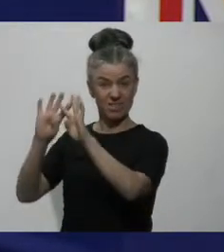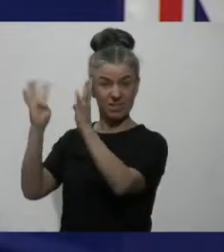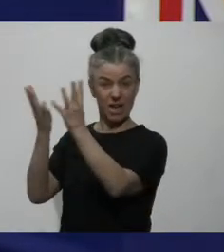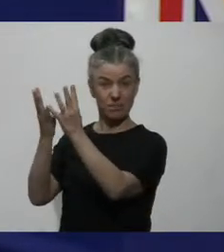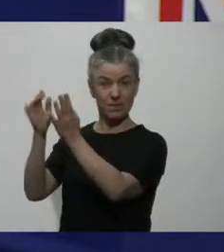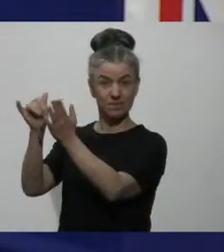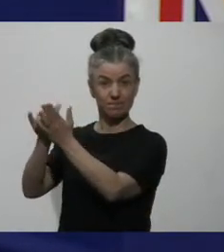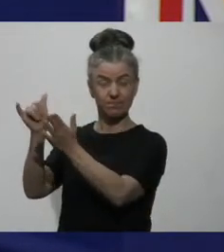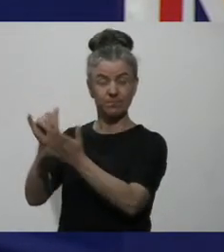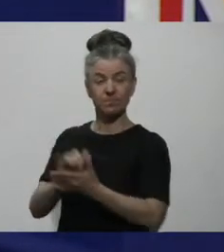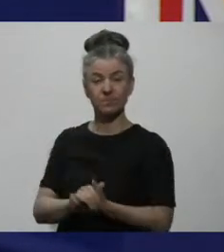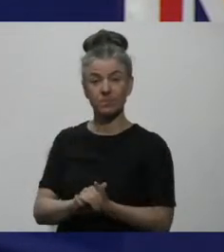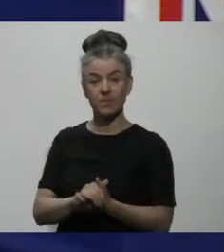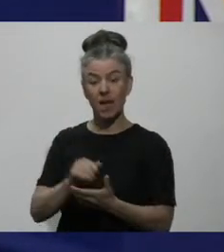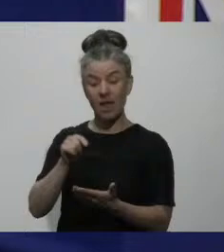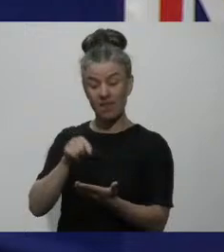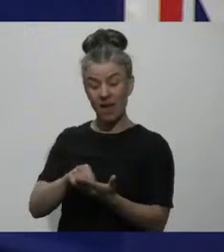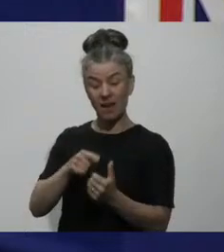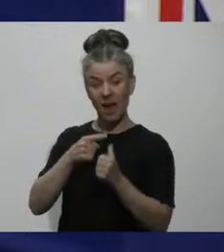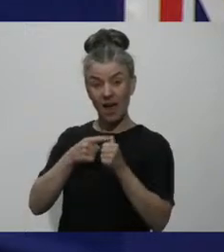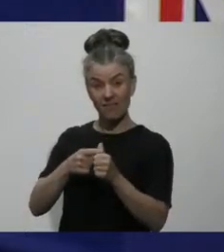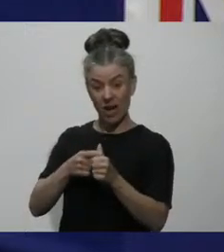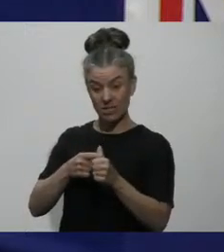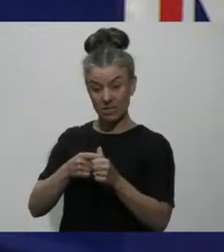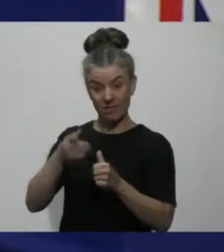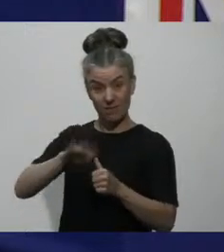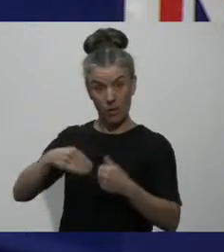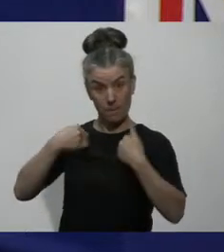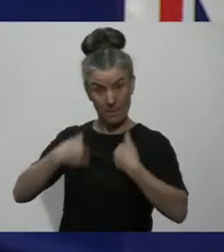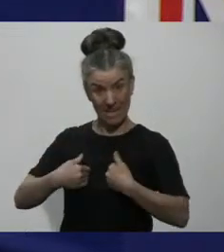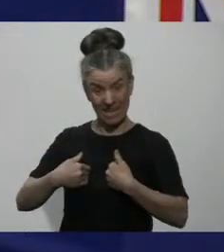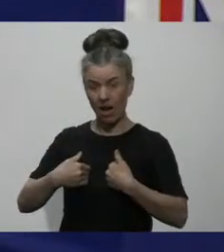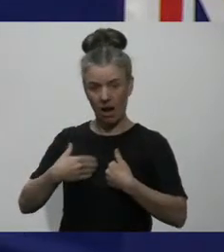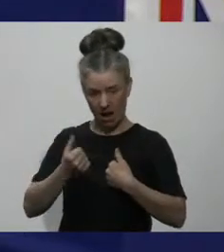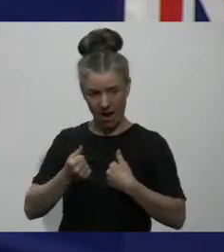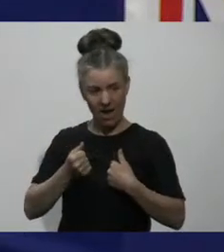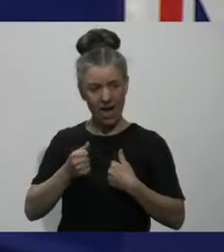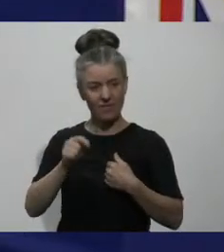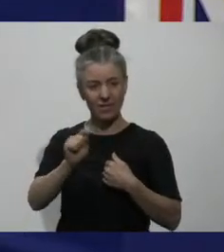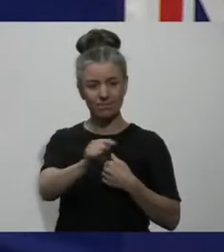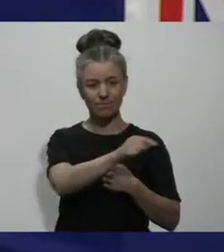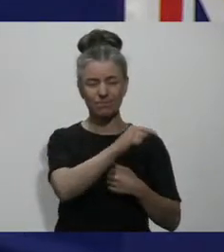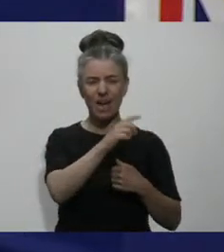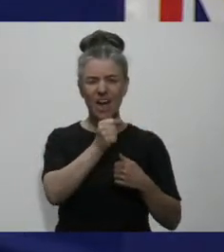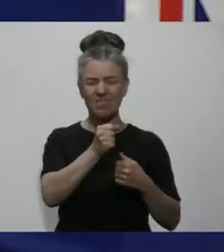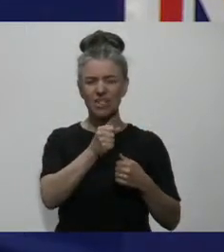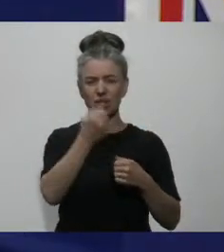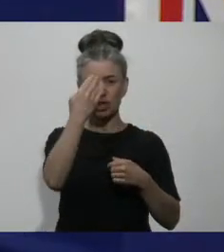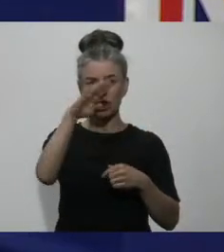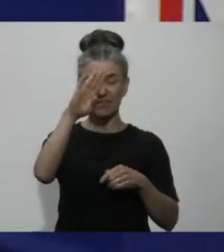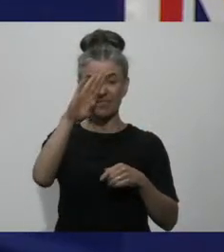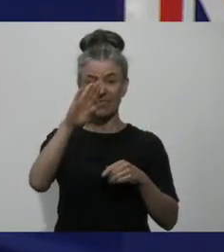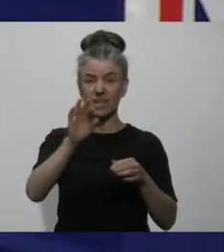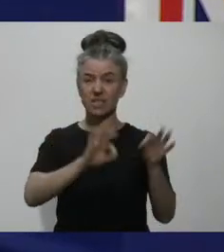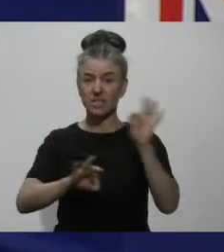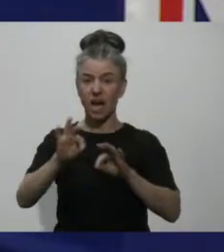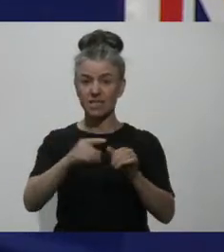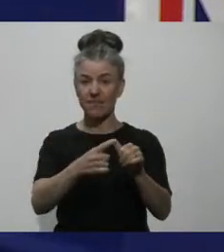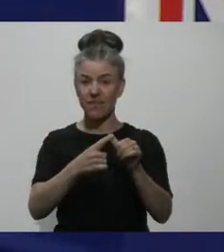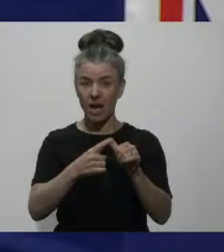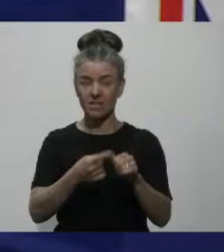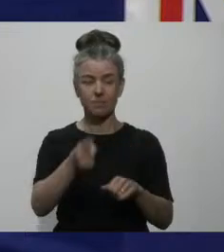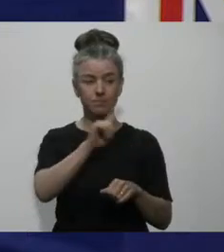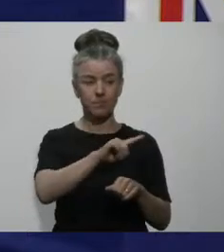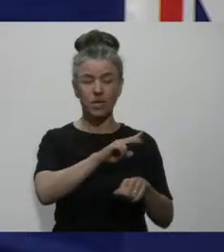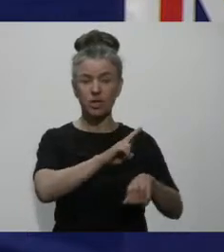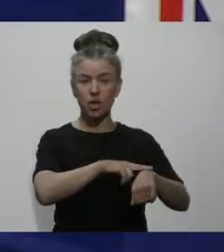my name, it's not mine alone. I had a conversation this morning with my Chief Science Advisor, Dr. Ian Town, Dr. Caroline McElnay,